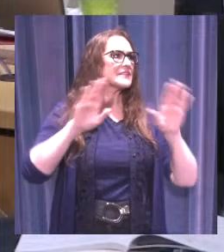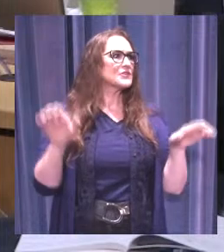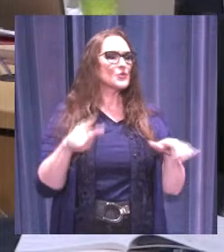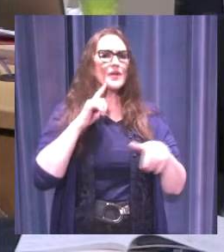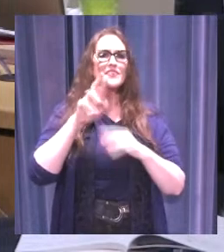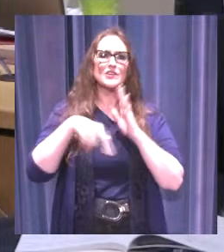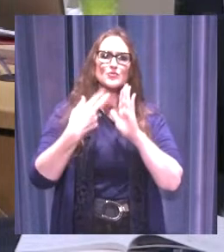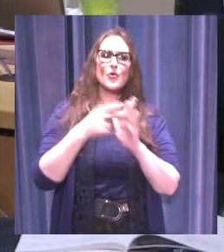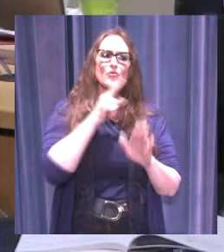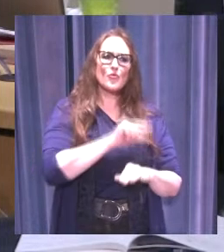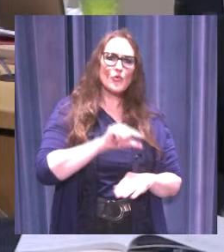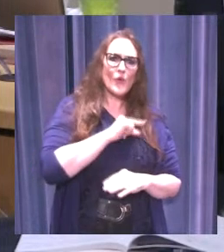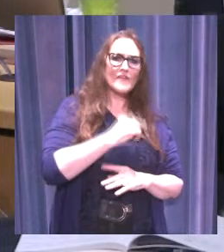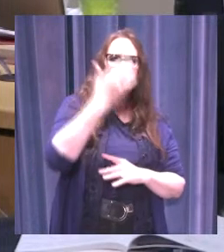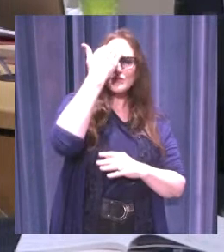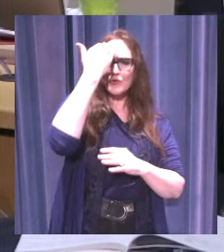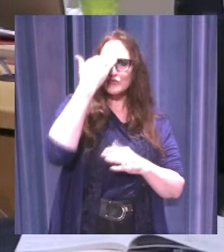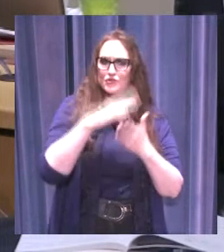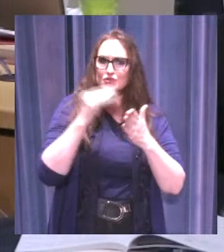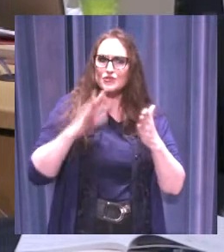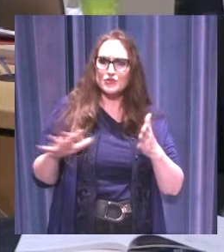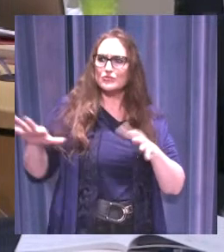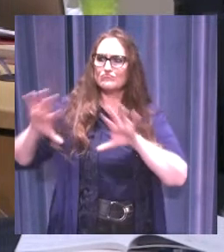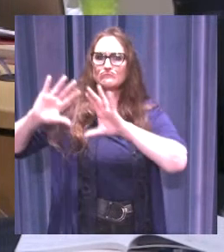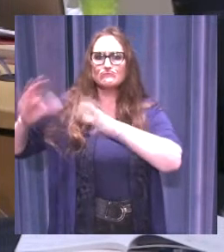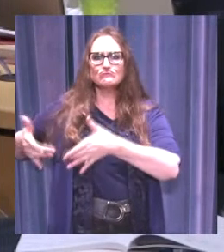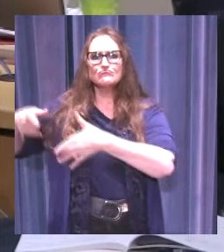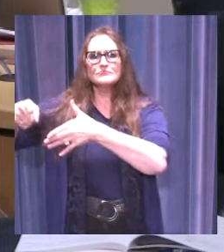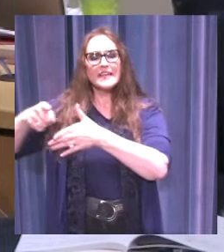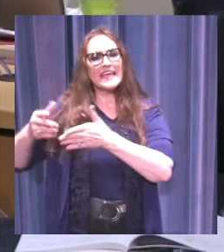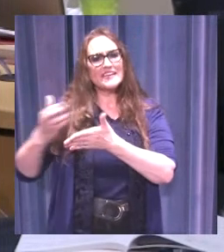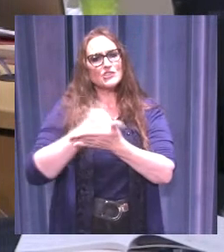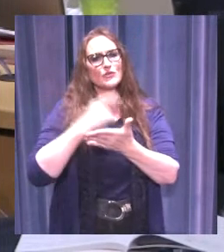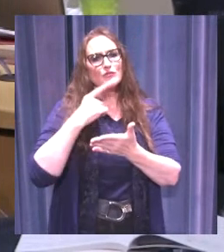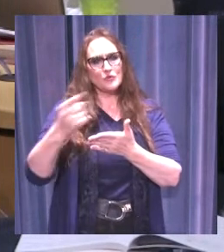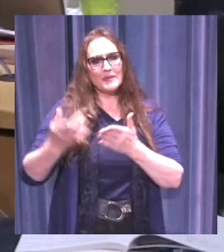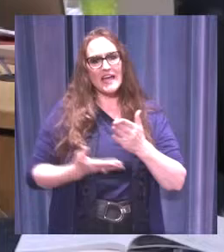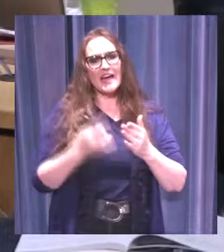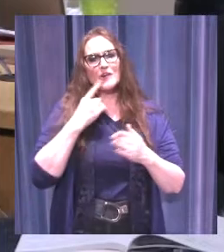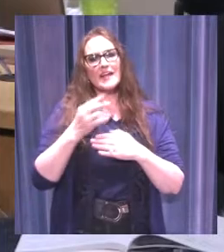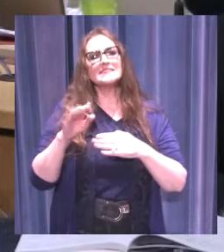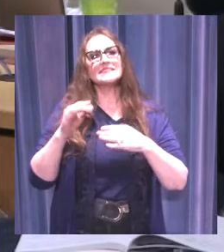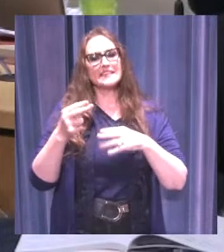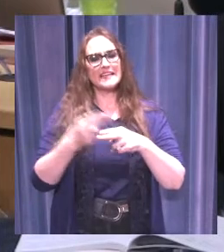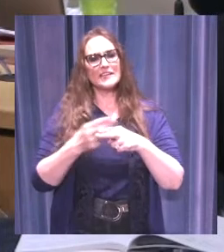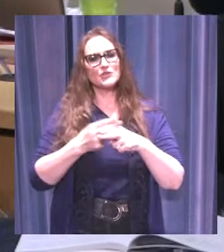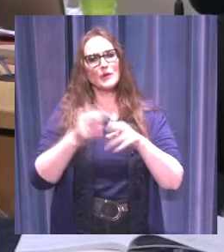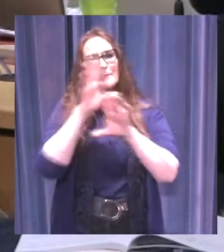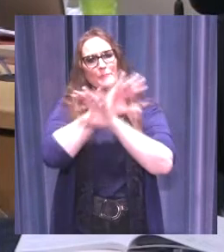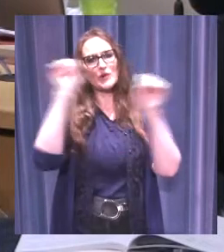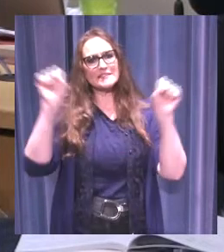is qualified, knows the student base, and deserves to be hired as the interim president.